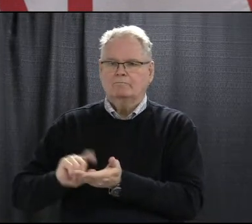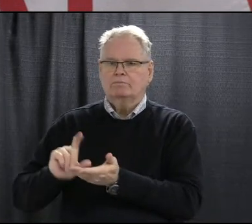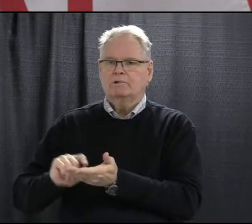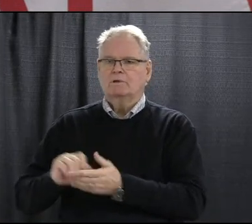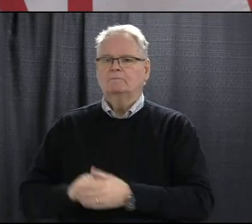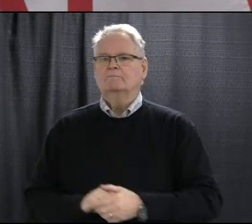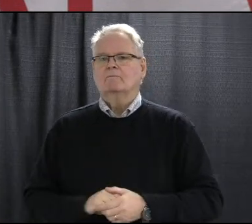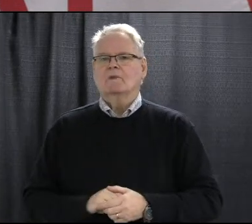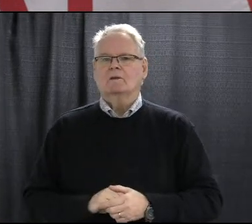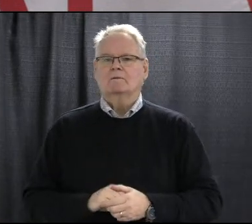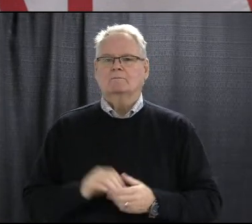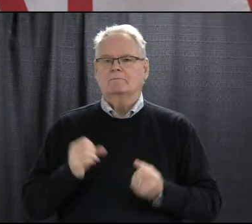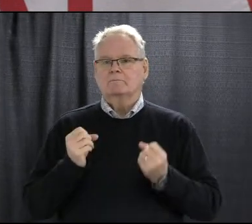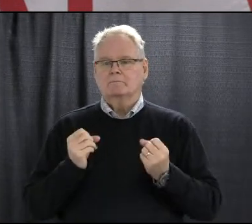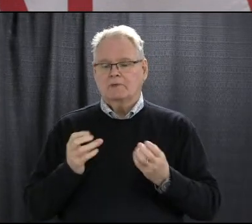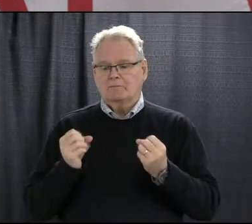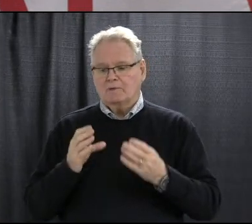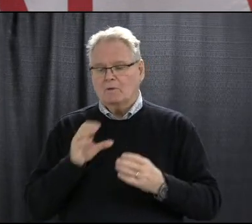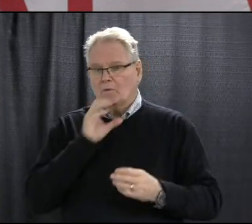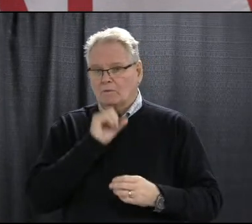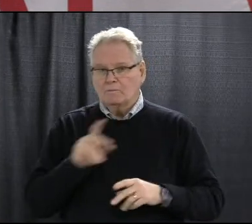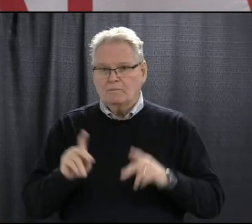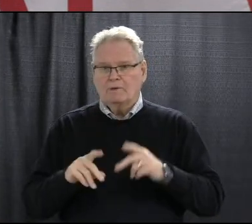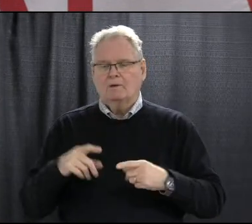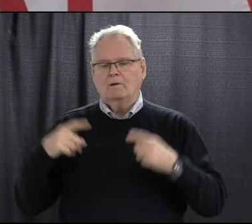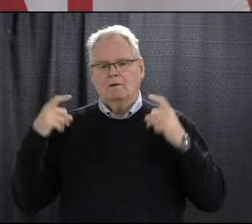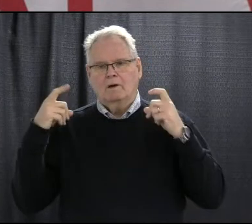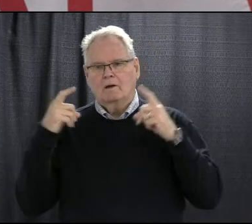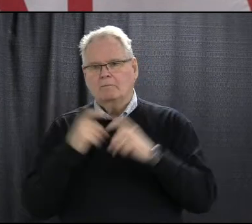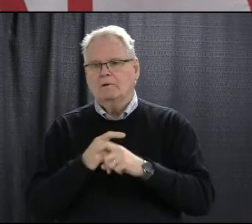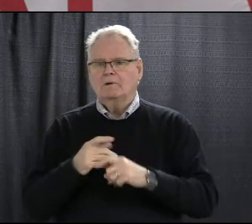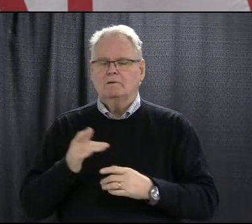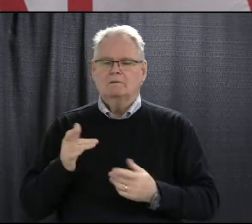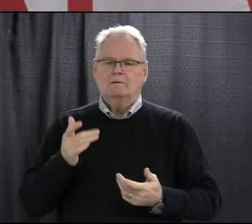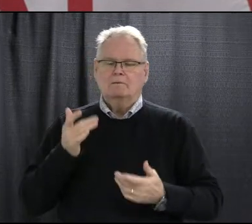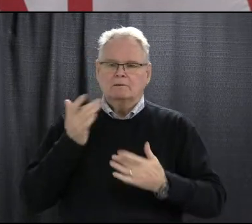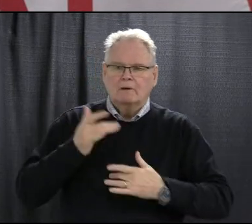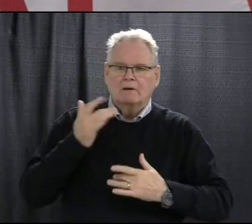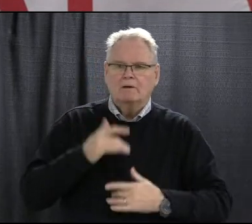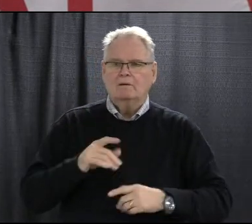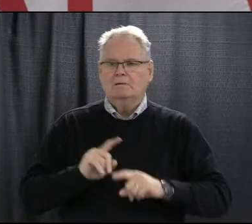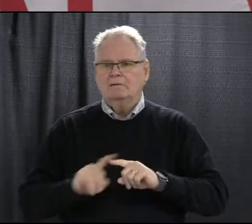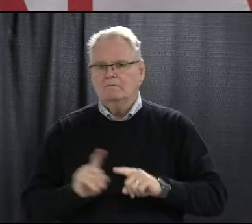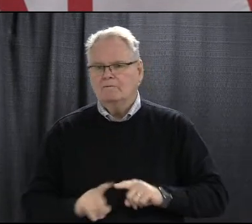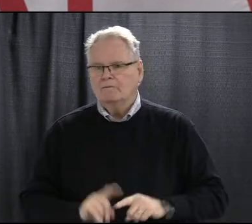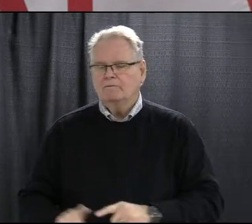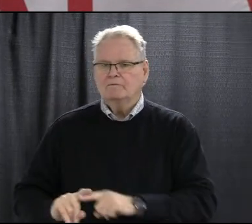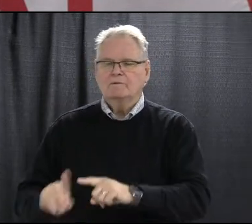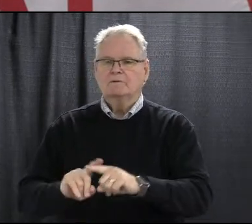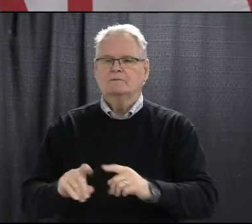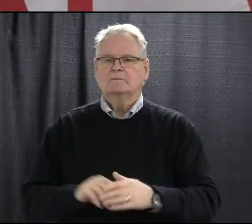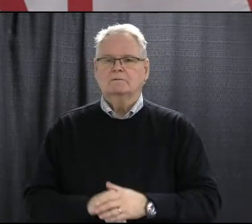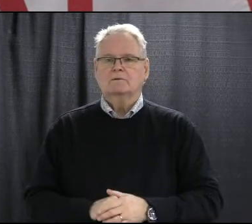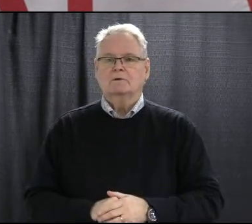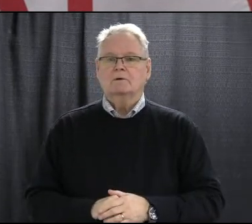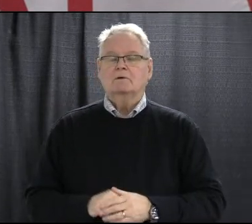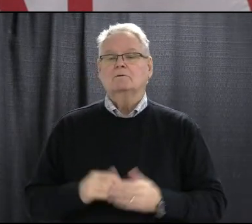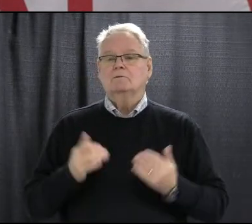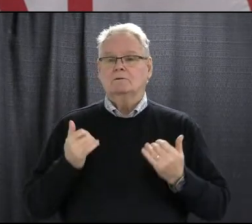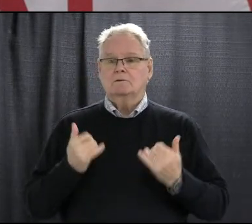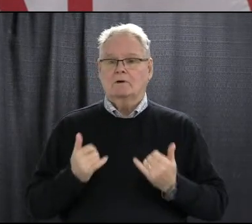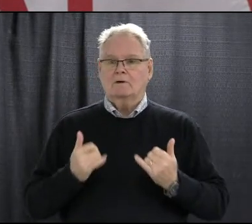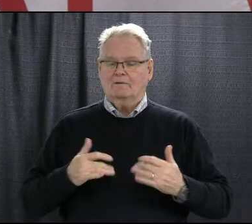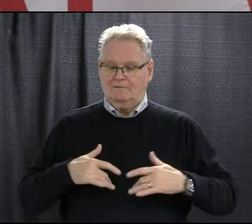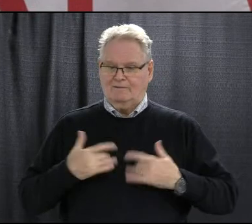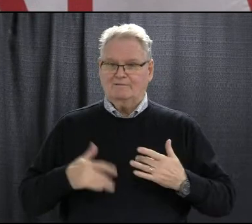and physical challenges. So I'm excited to announce today that the